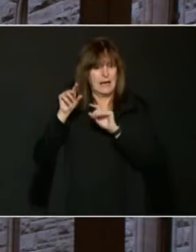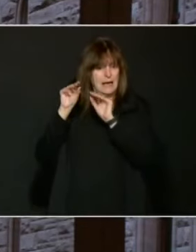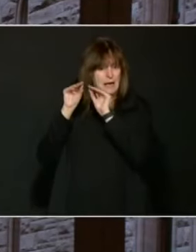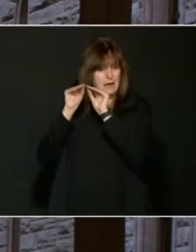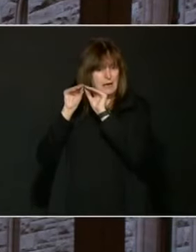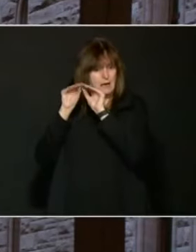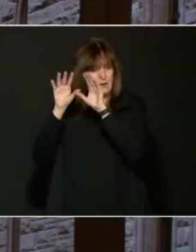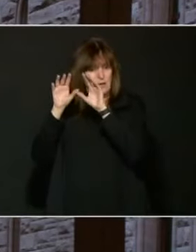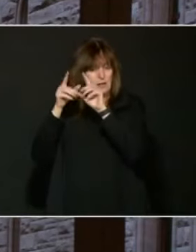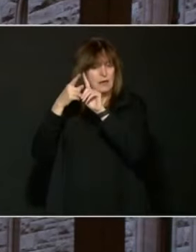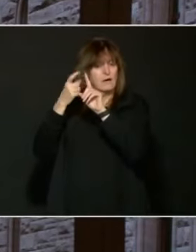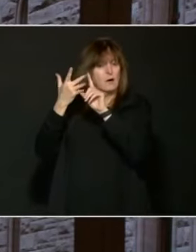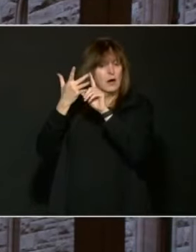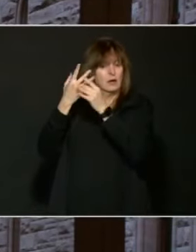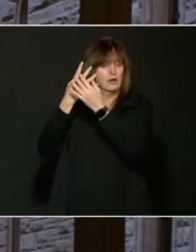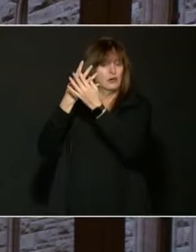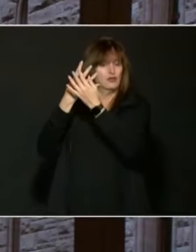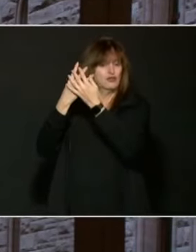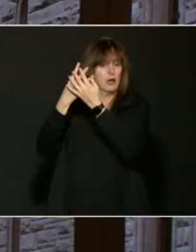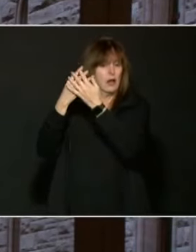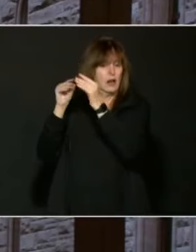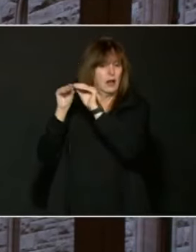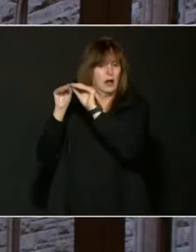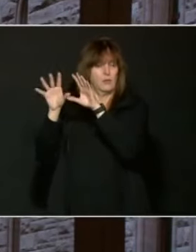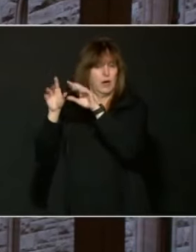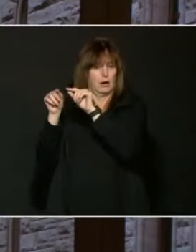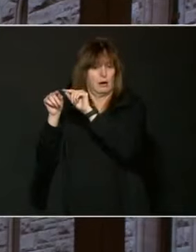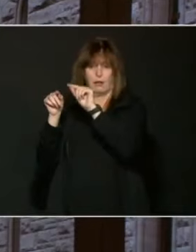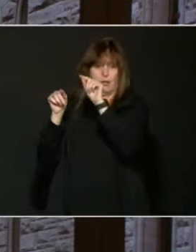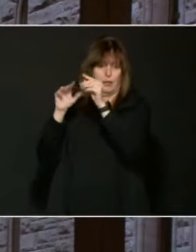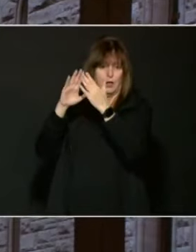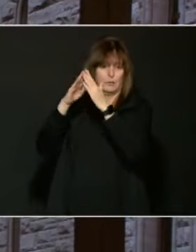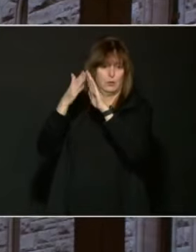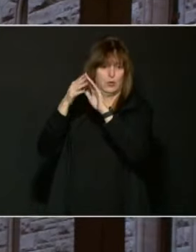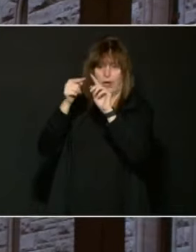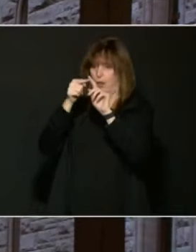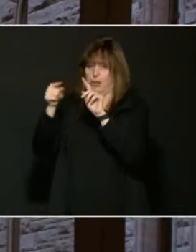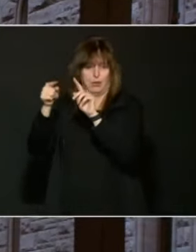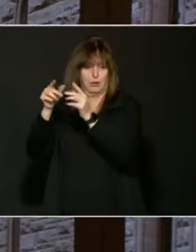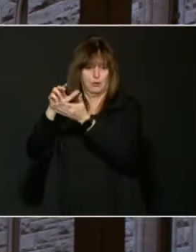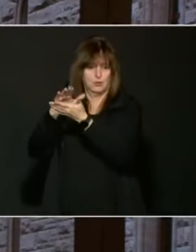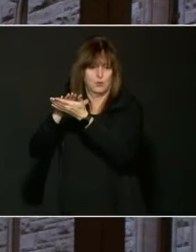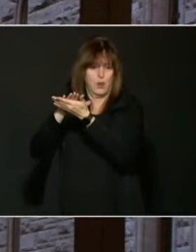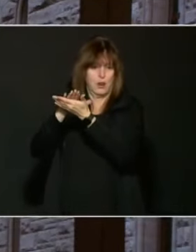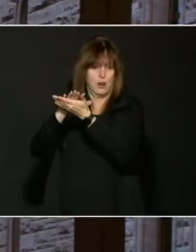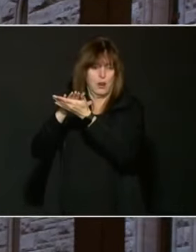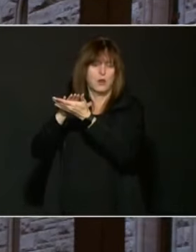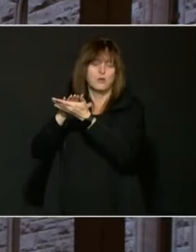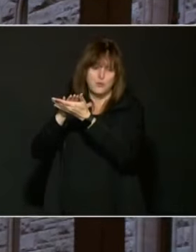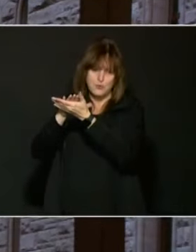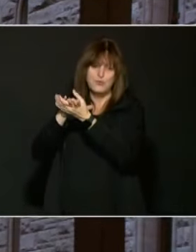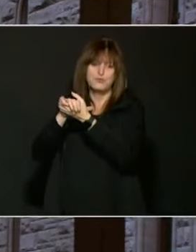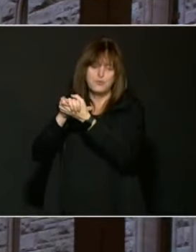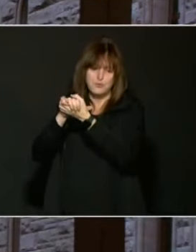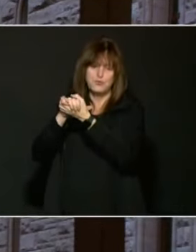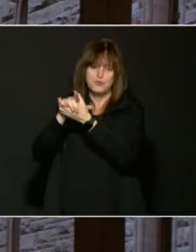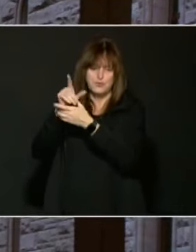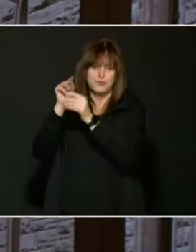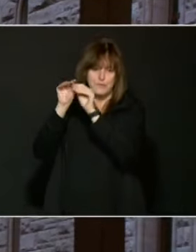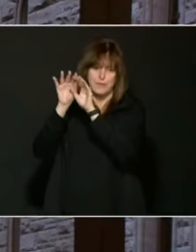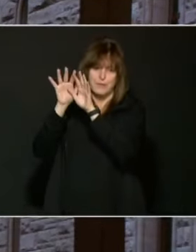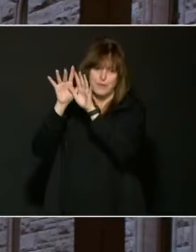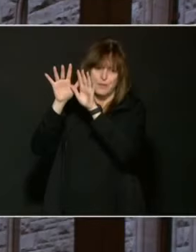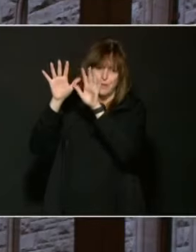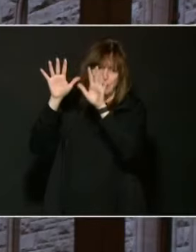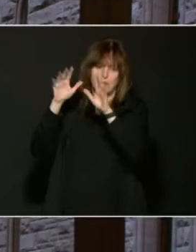the community side, into community groups, into school, some sectors there. So we have been working certainly with Dr.